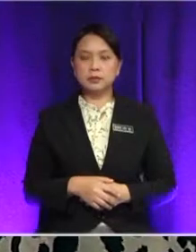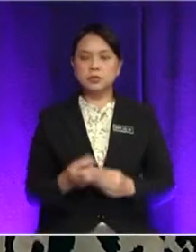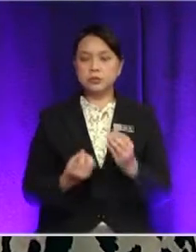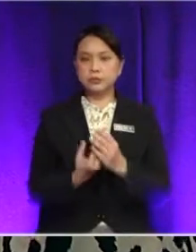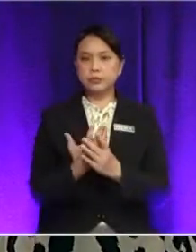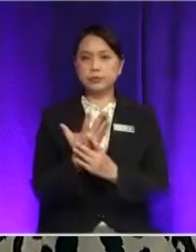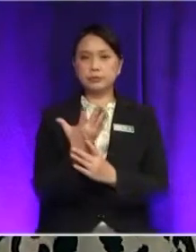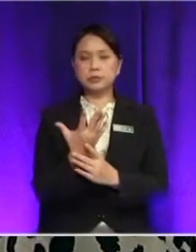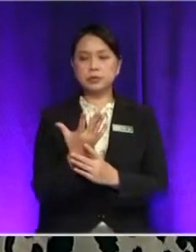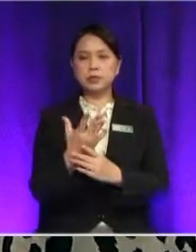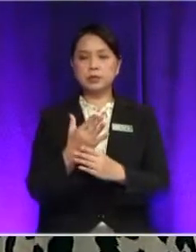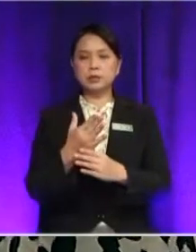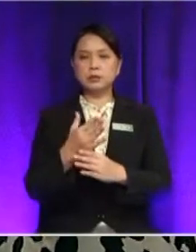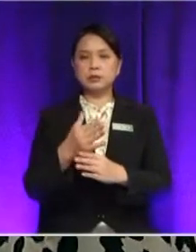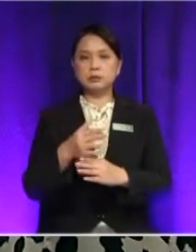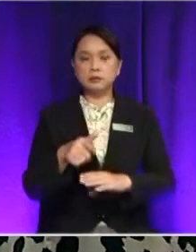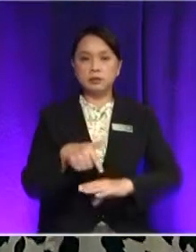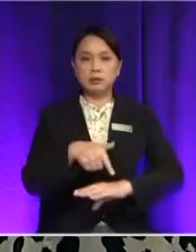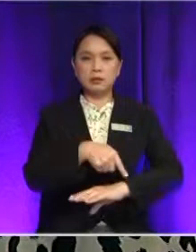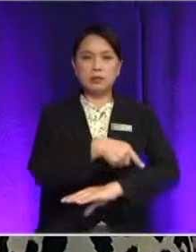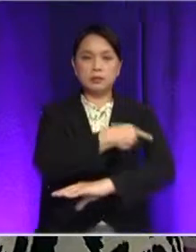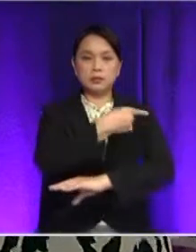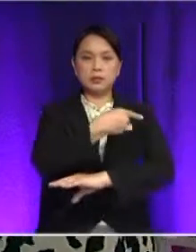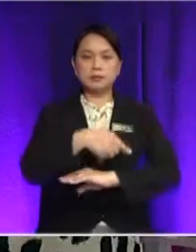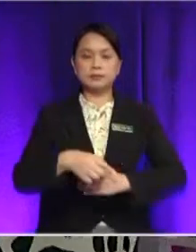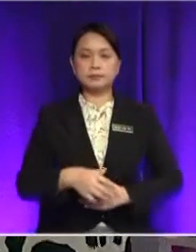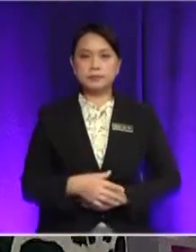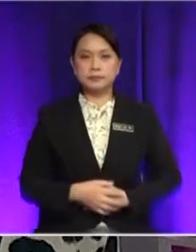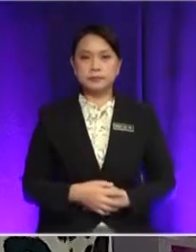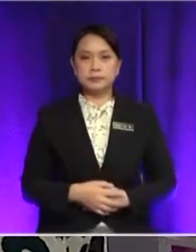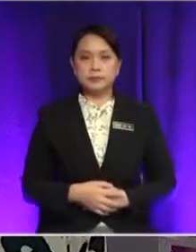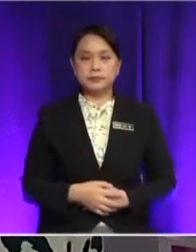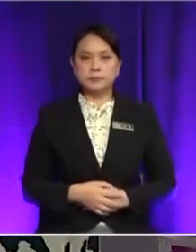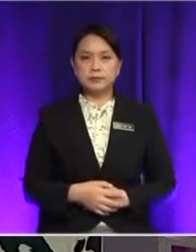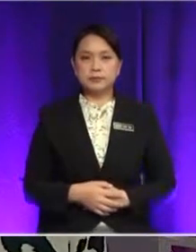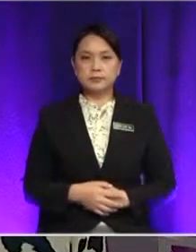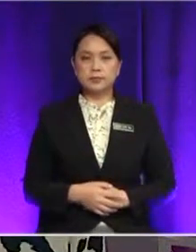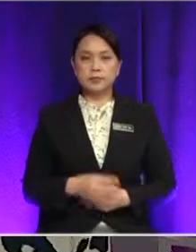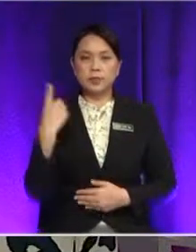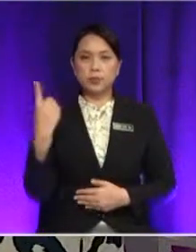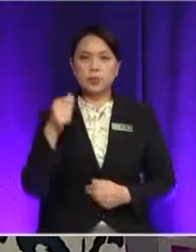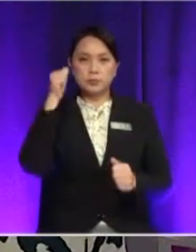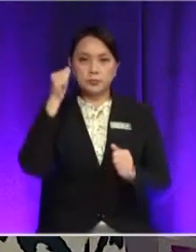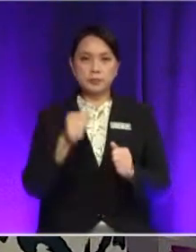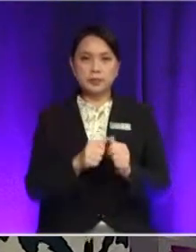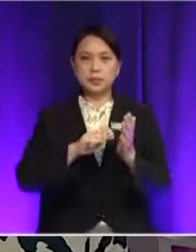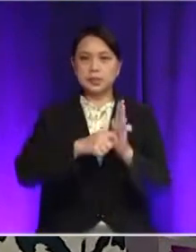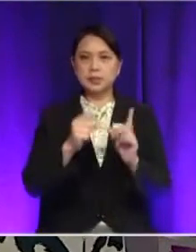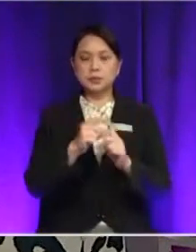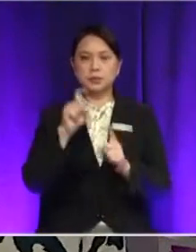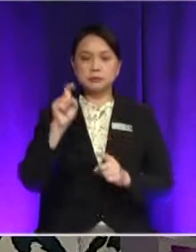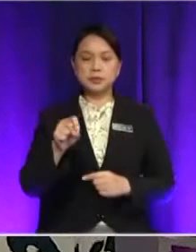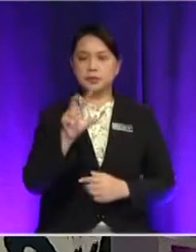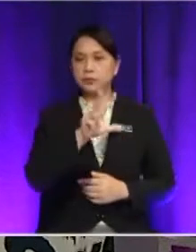grow, longer, and them. Okay, so having said that, Shafika, mm-hmm. always remember the keywords must be